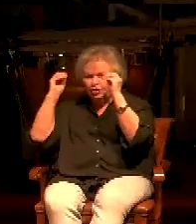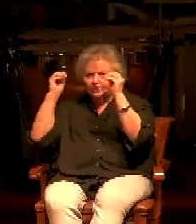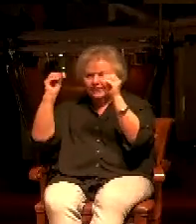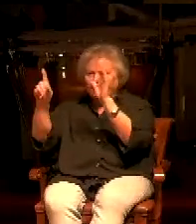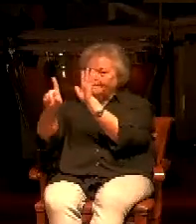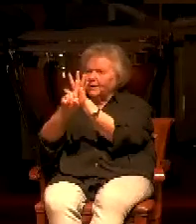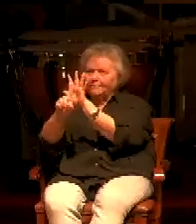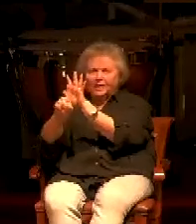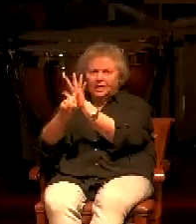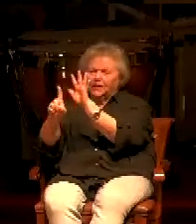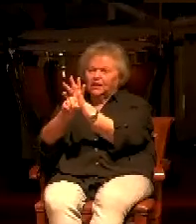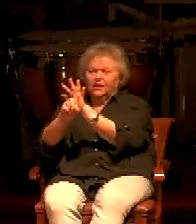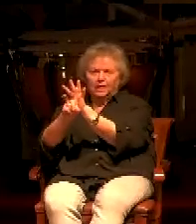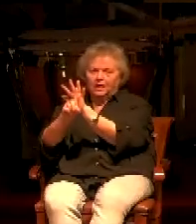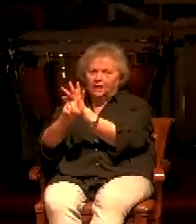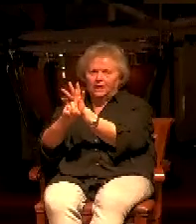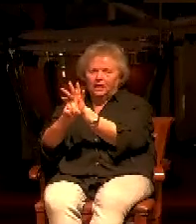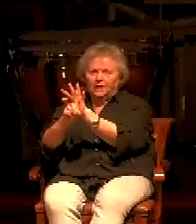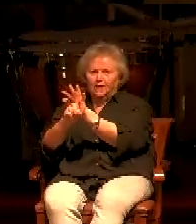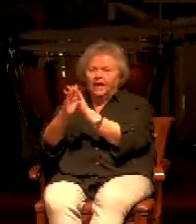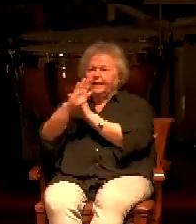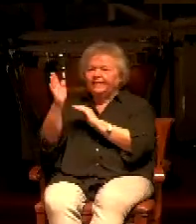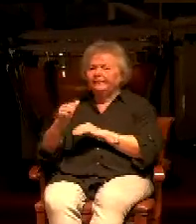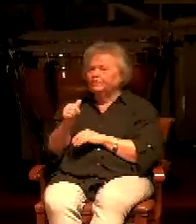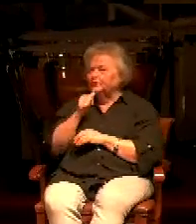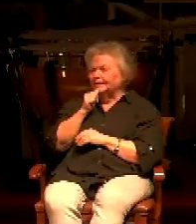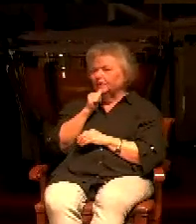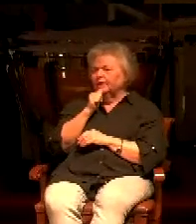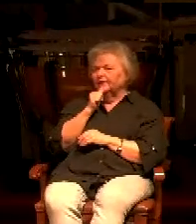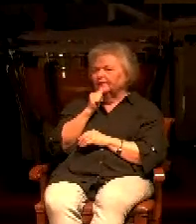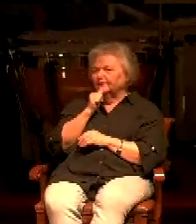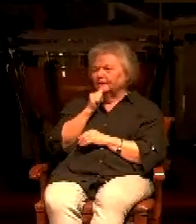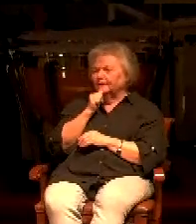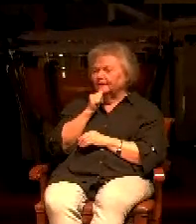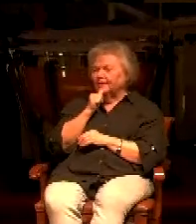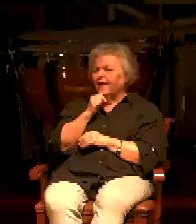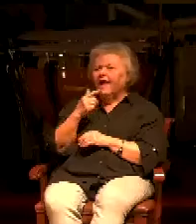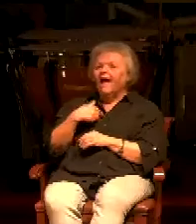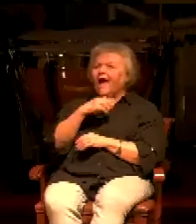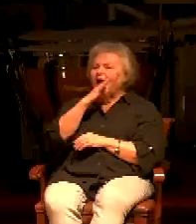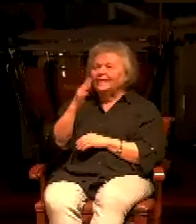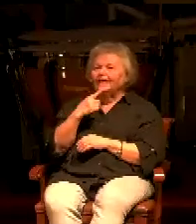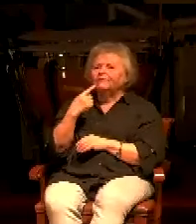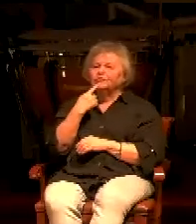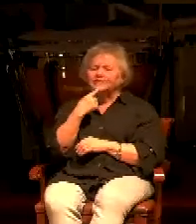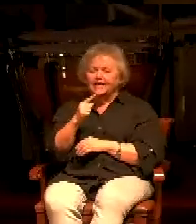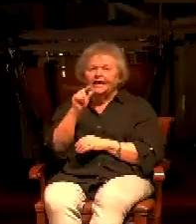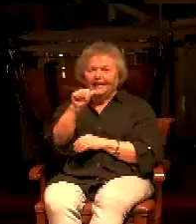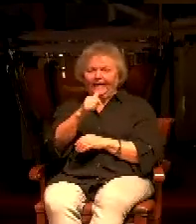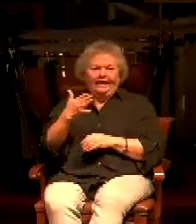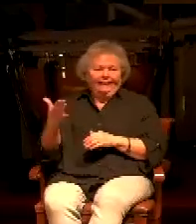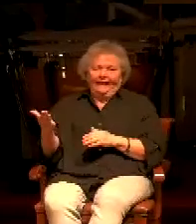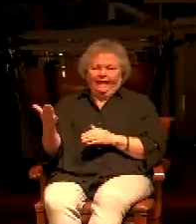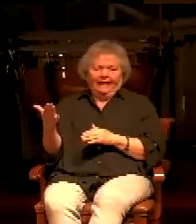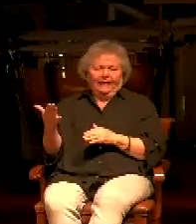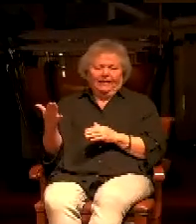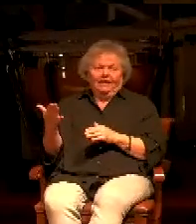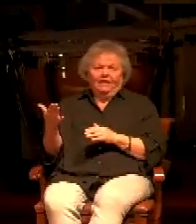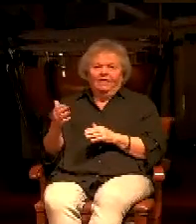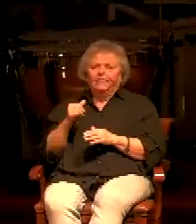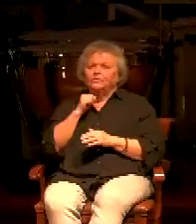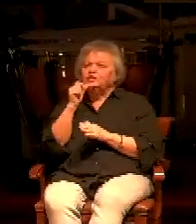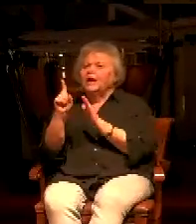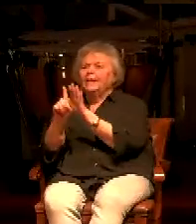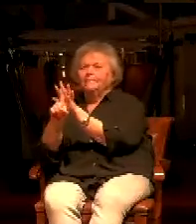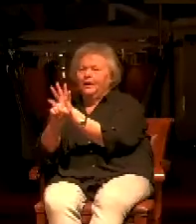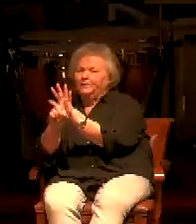been in the open. You Jews may be plotting behind closed doors how to kill me, but I've never said anything that I wouldn't say in public that I haven't said in private and vice versa. I'm